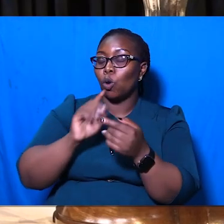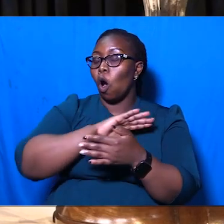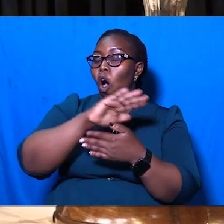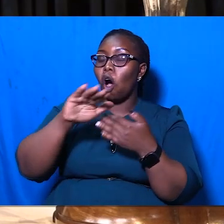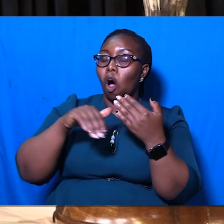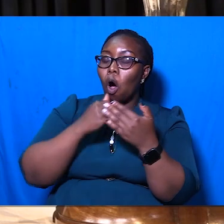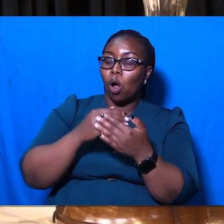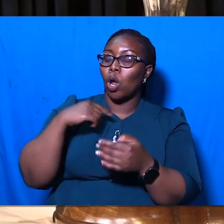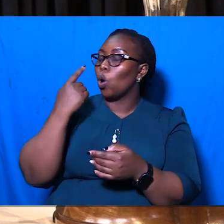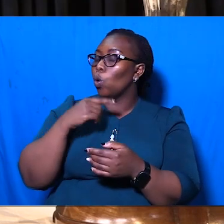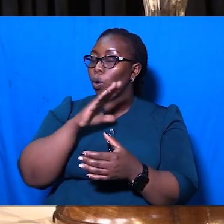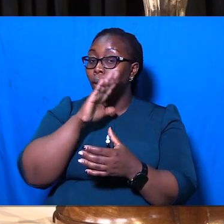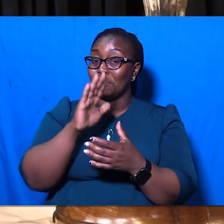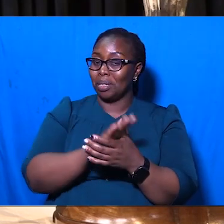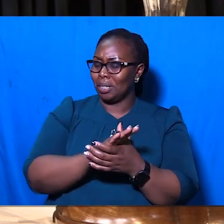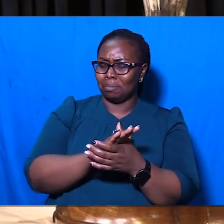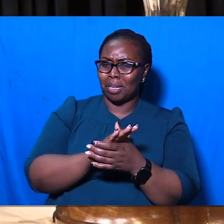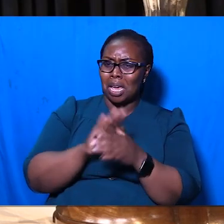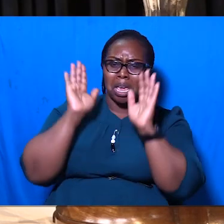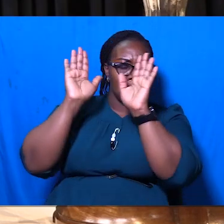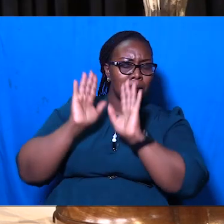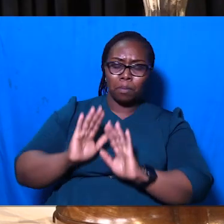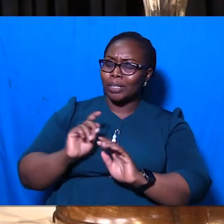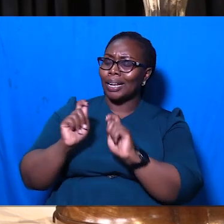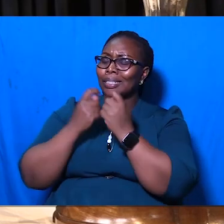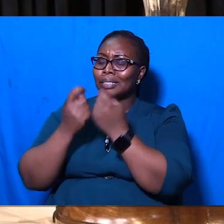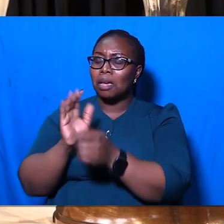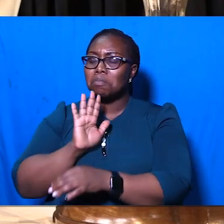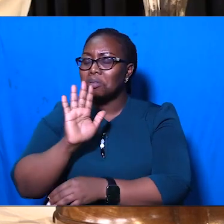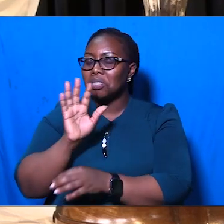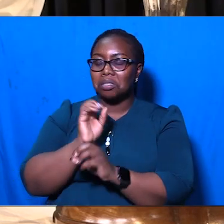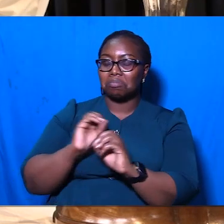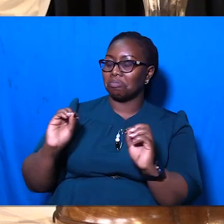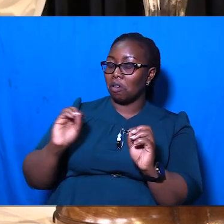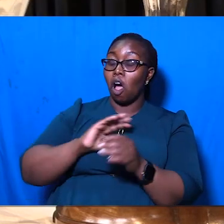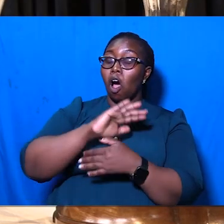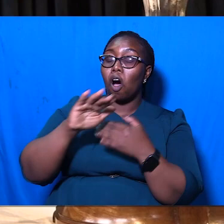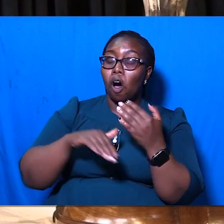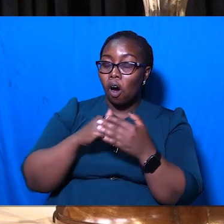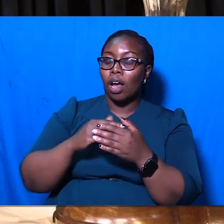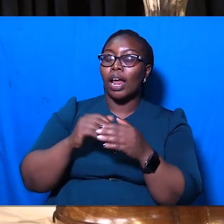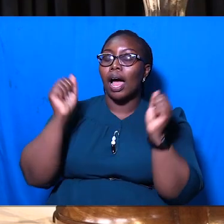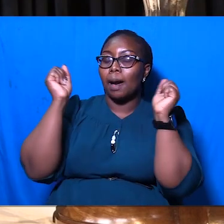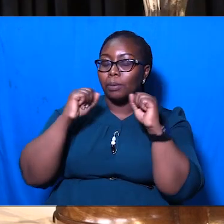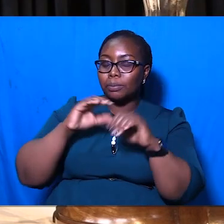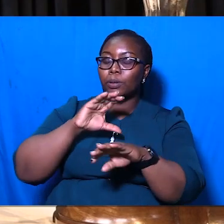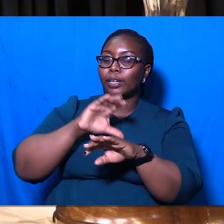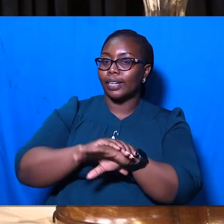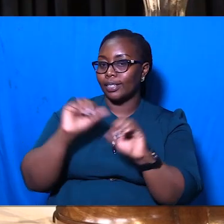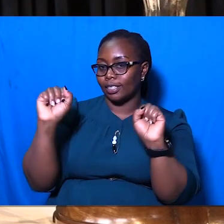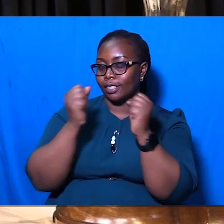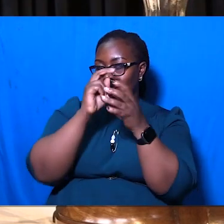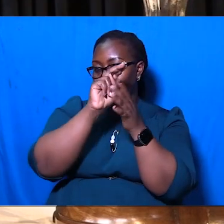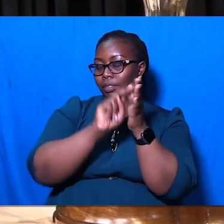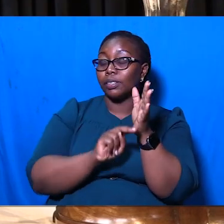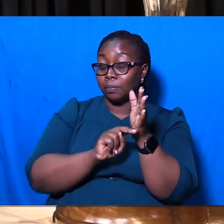of any ethnic background, anyone qualifies for salvation. And then secondly, he actually